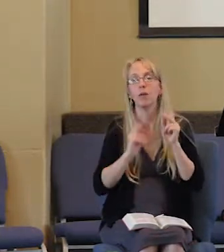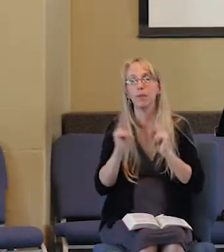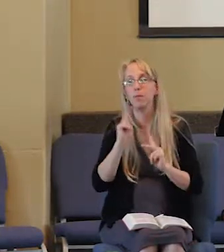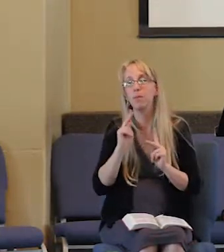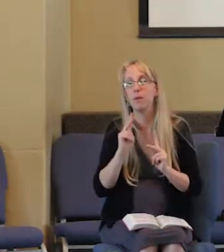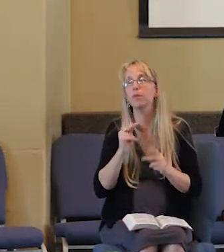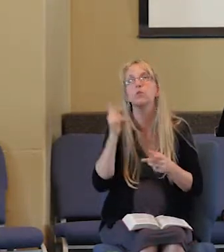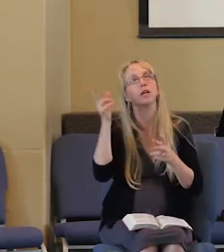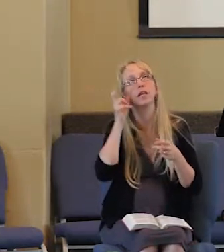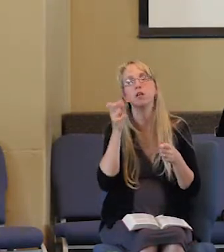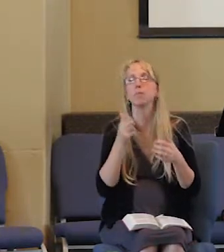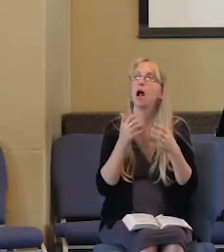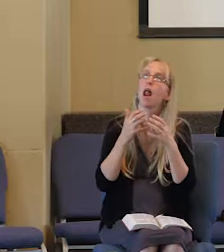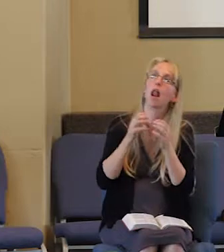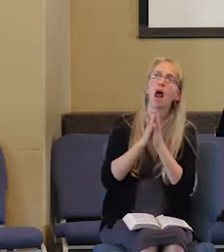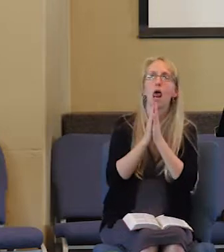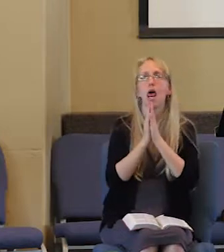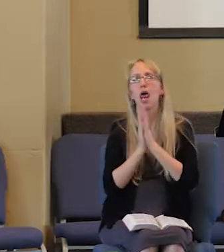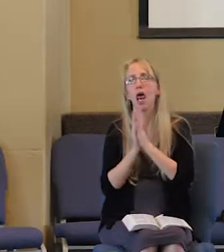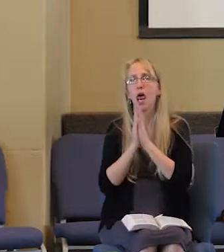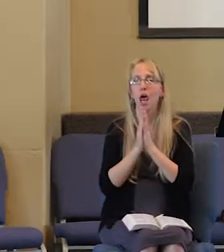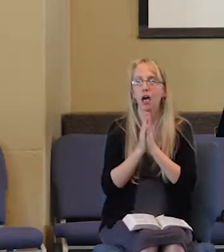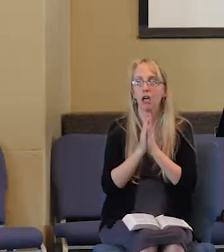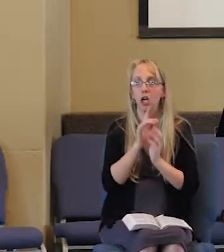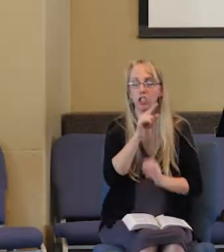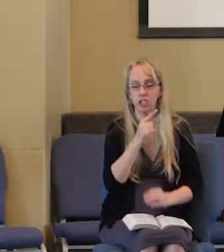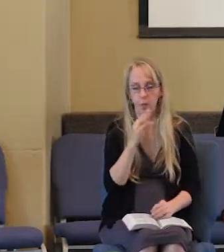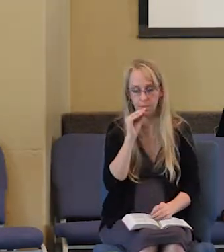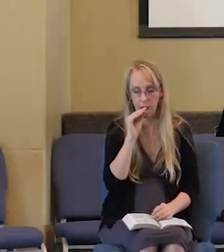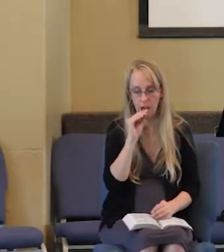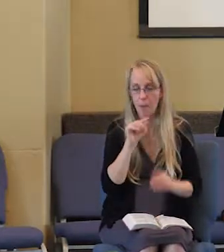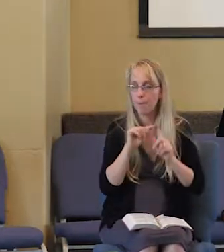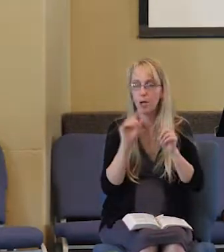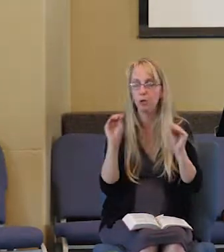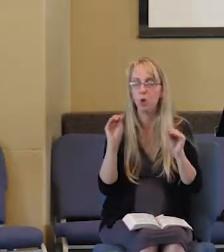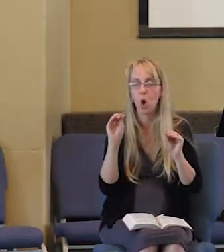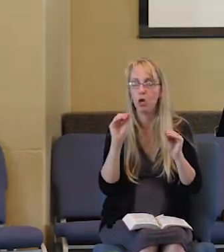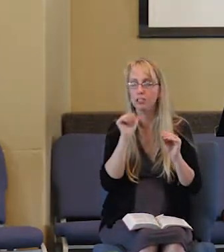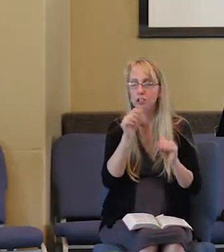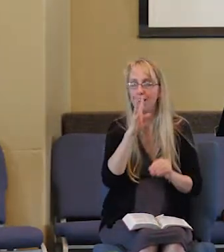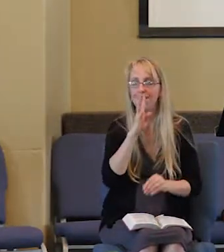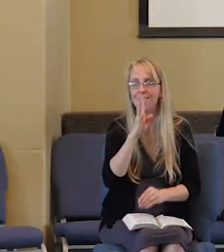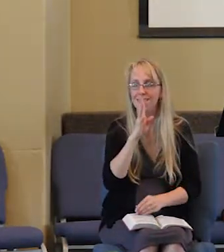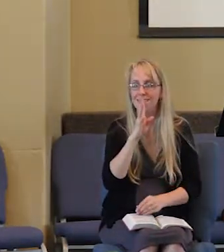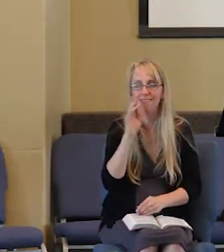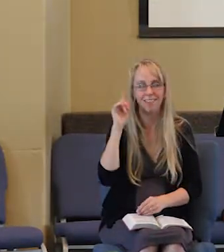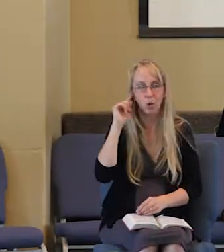a bunch of people, you'd hear a lot of people praying. But her mouth was moving, but there was no sound coming out.